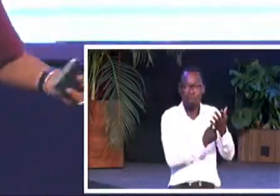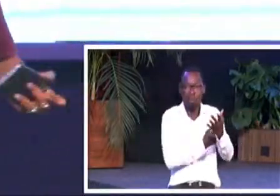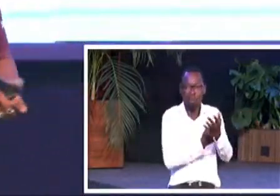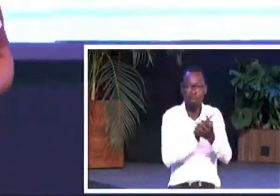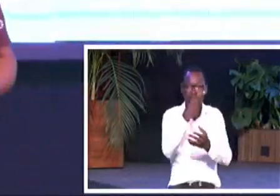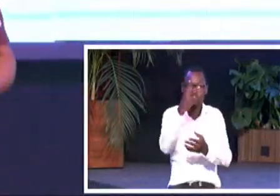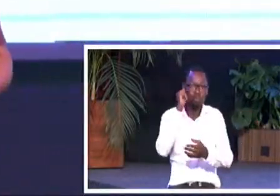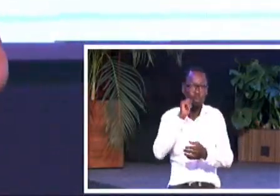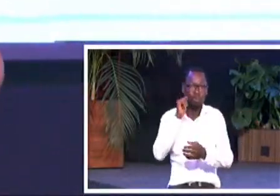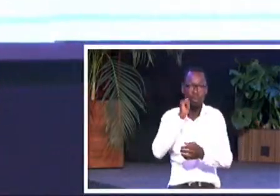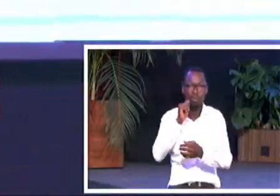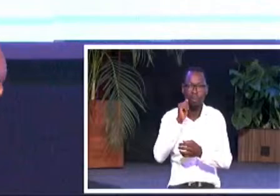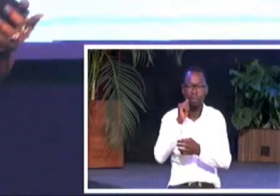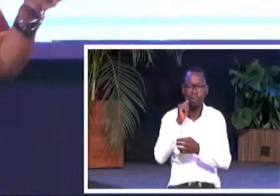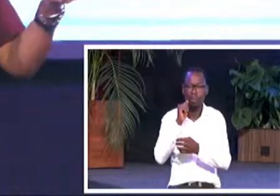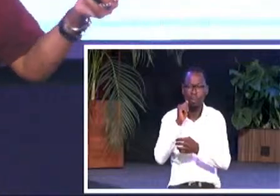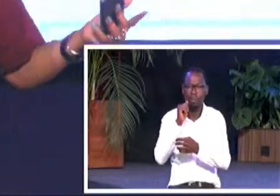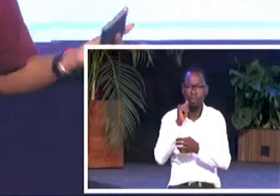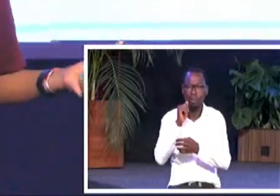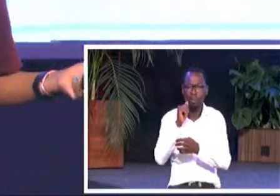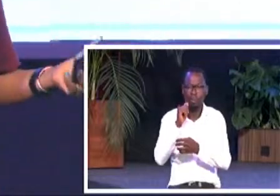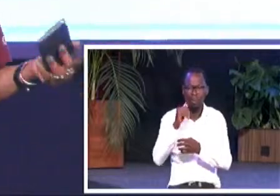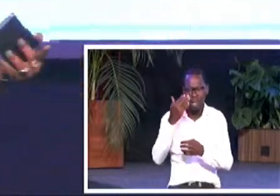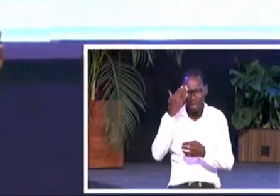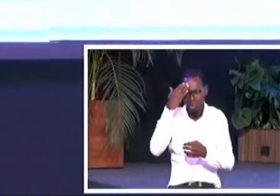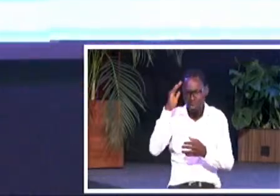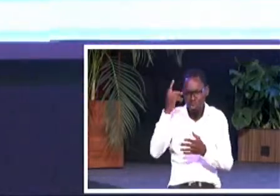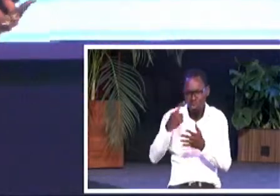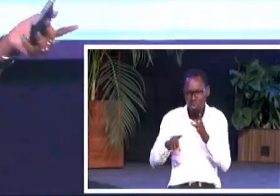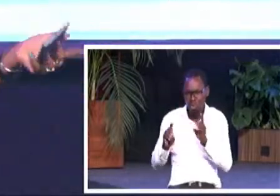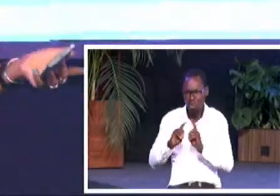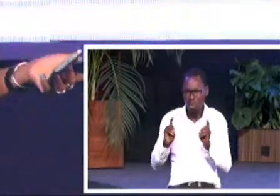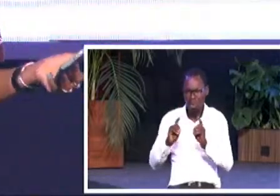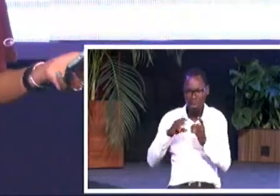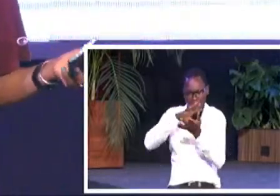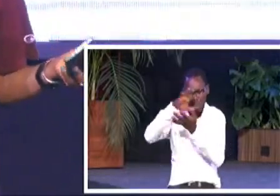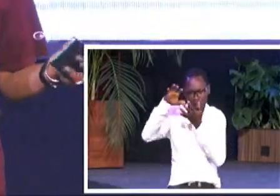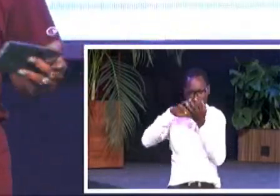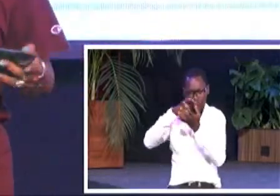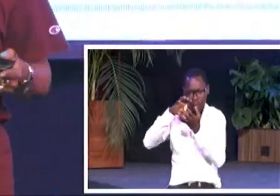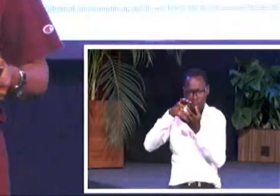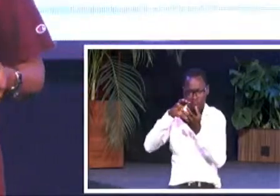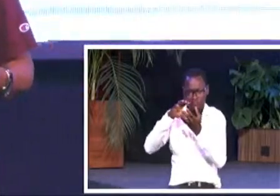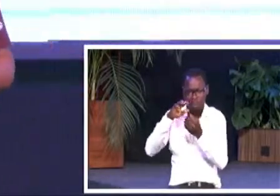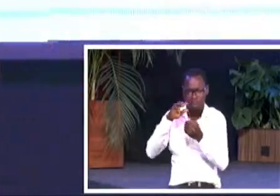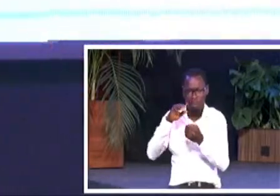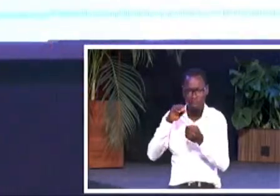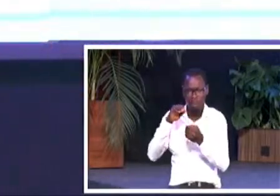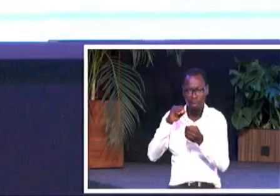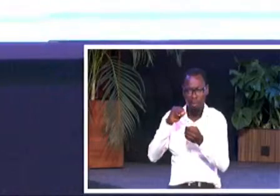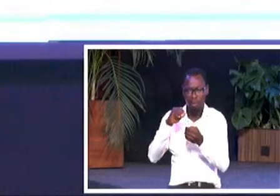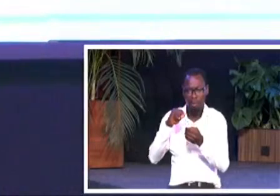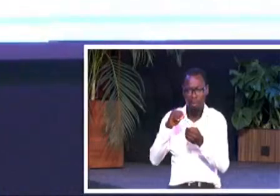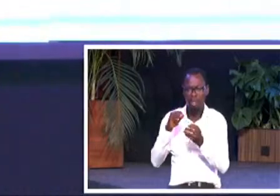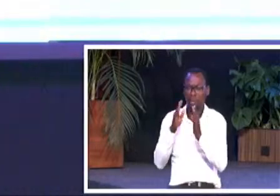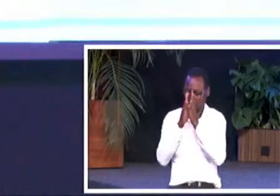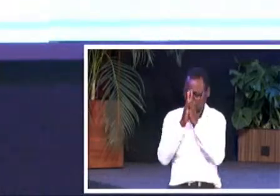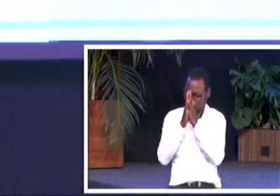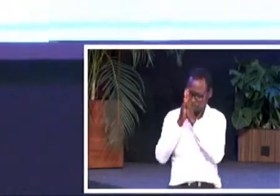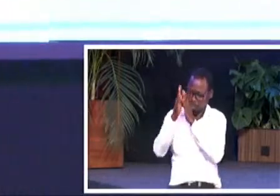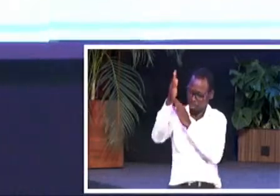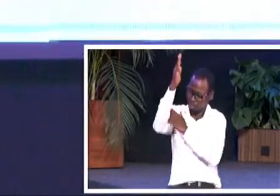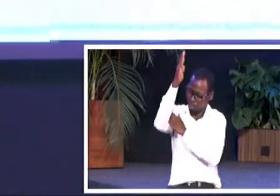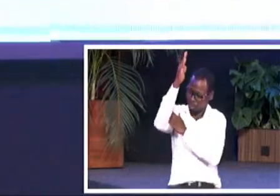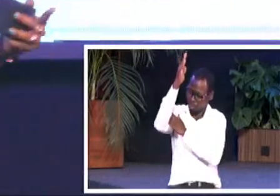babies, I didn't know what to do. I was confused. Okay. And then I prayed,